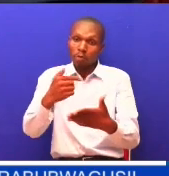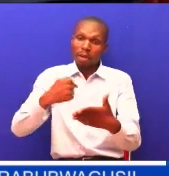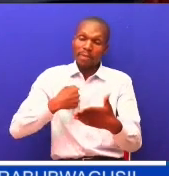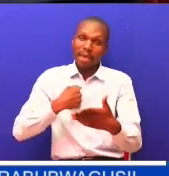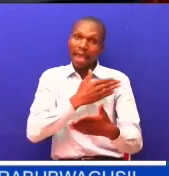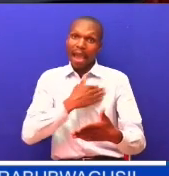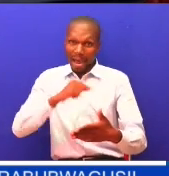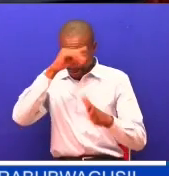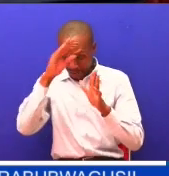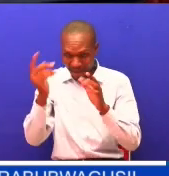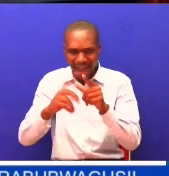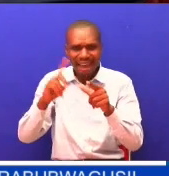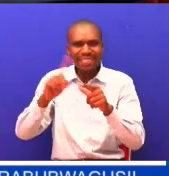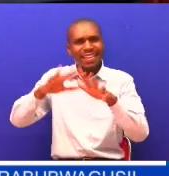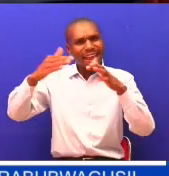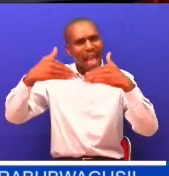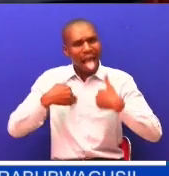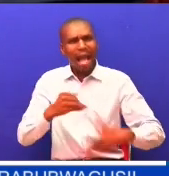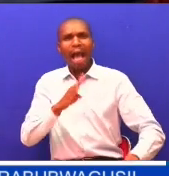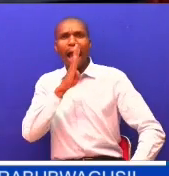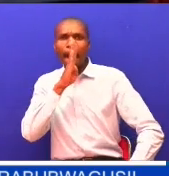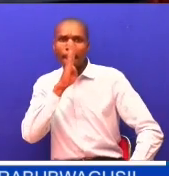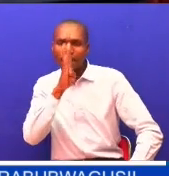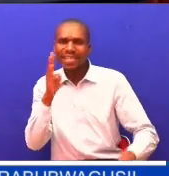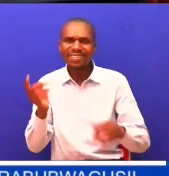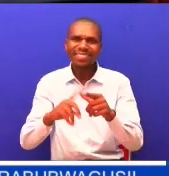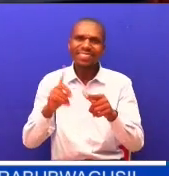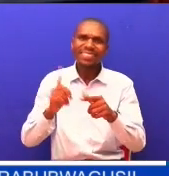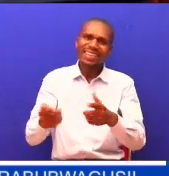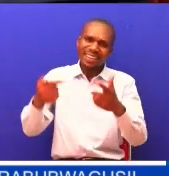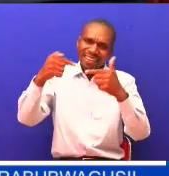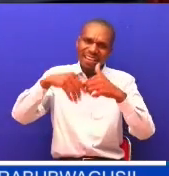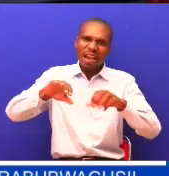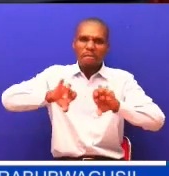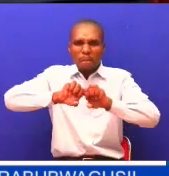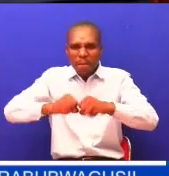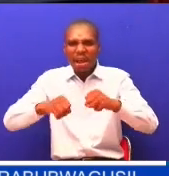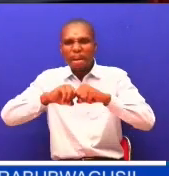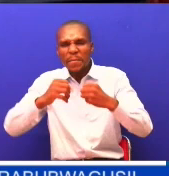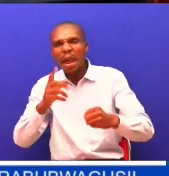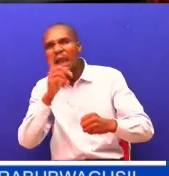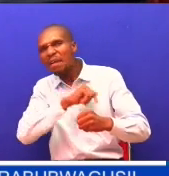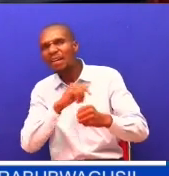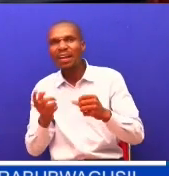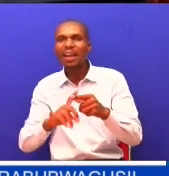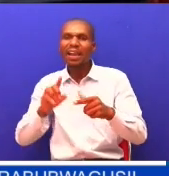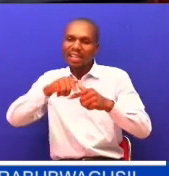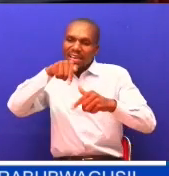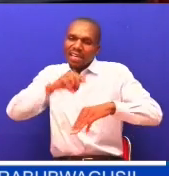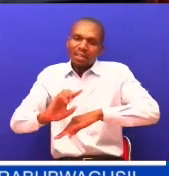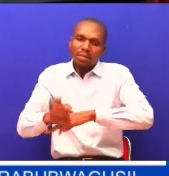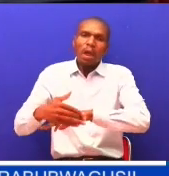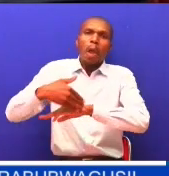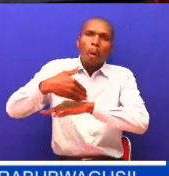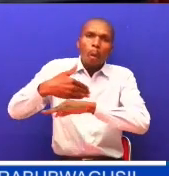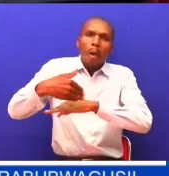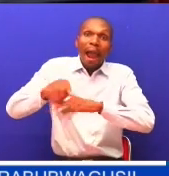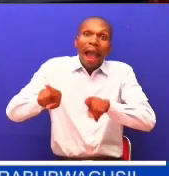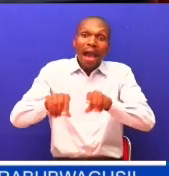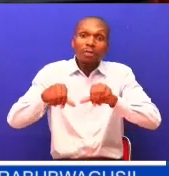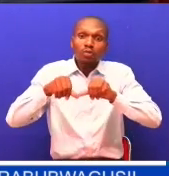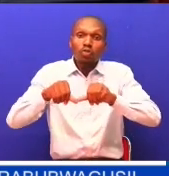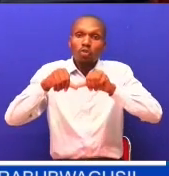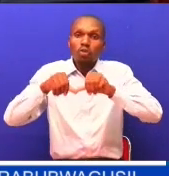has been getting, deteriorating day in, day out, as we